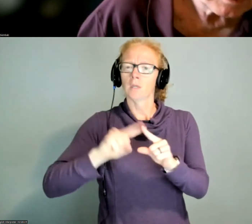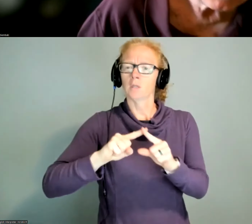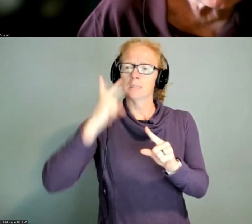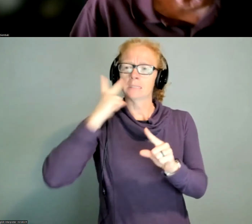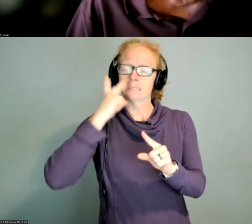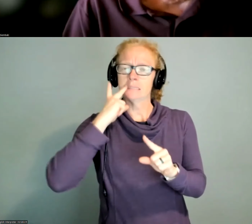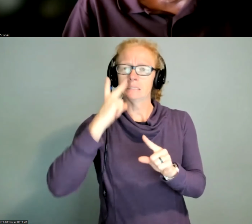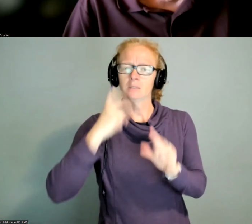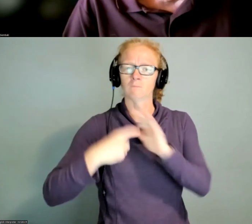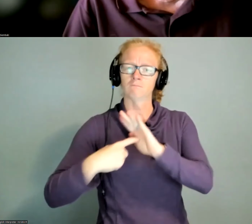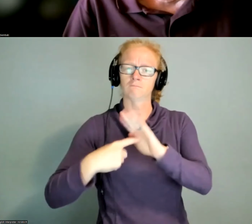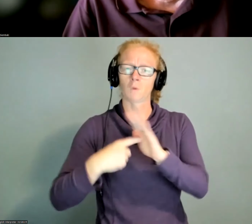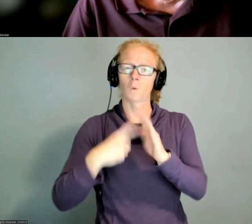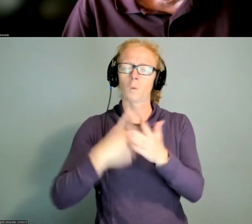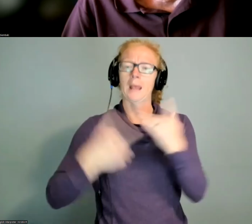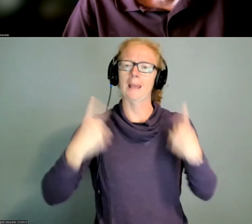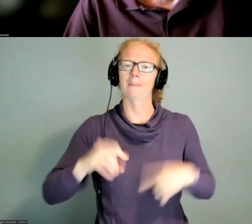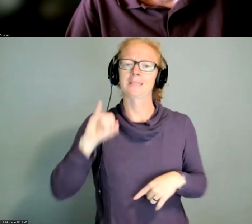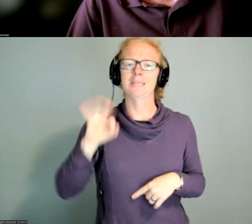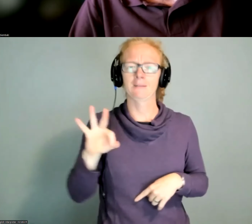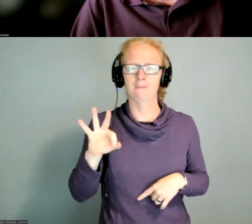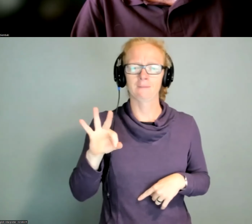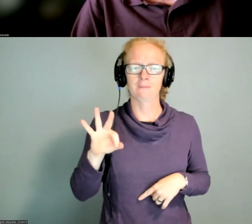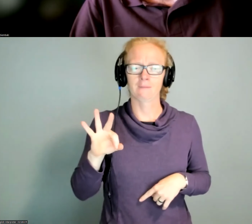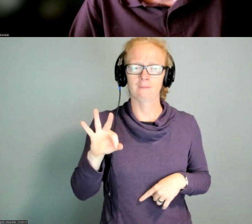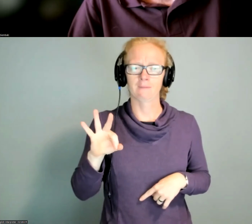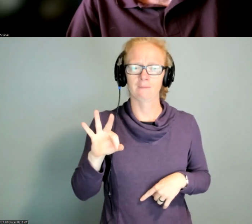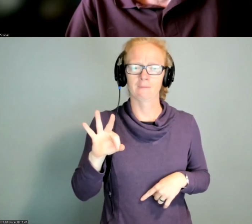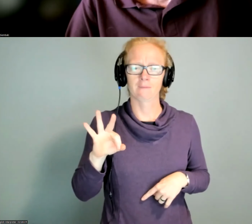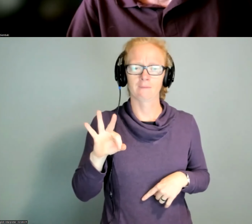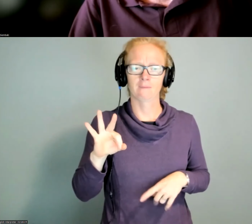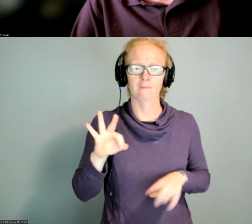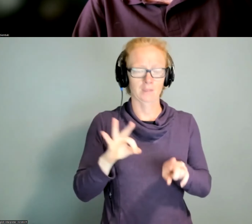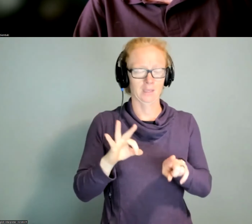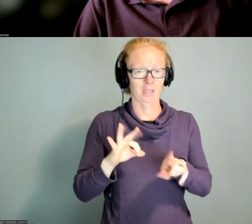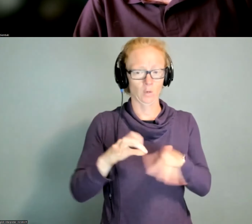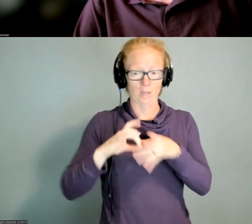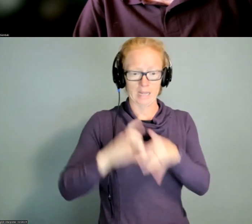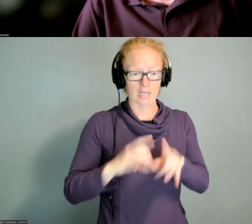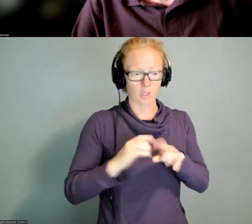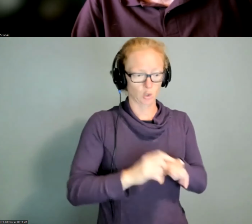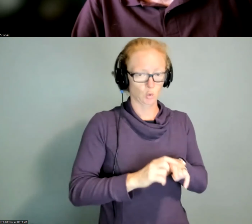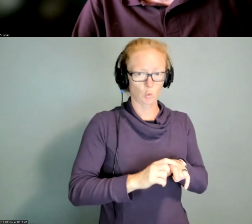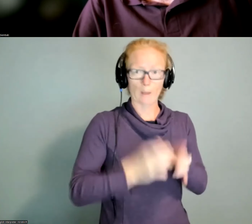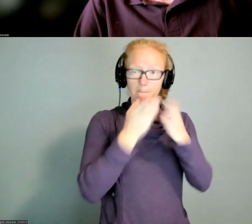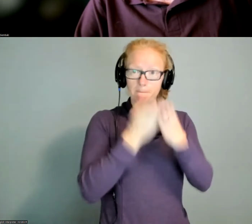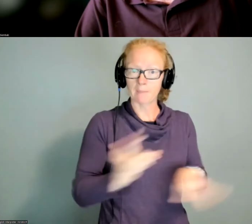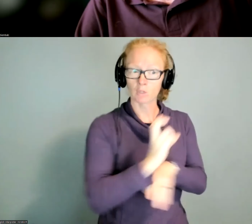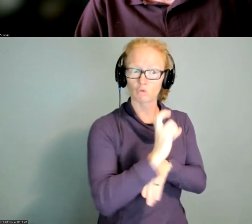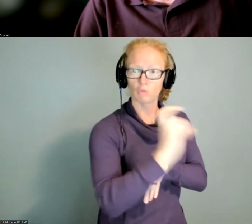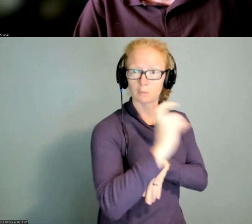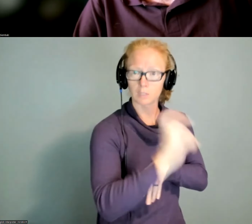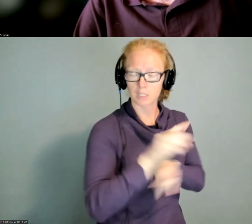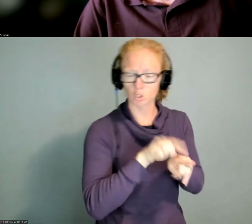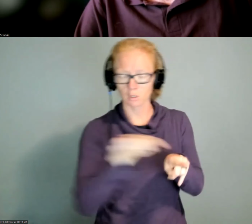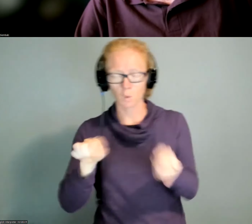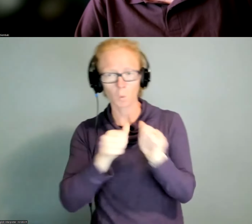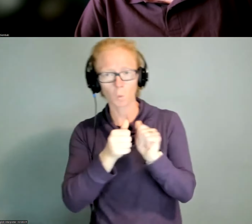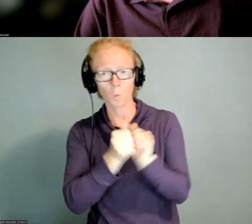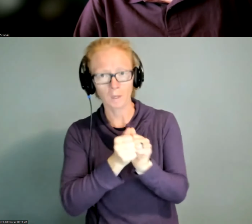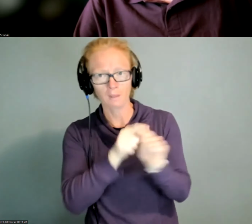you wrap public telecommunications around public transportation. The same idea is going forward